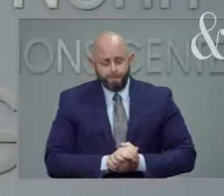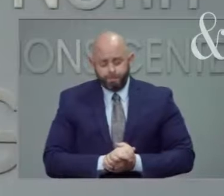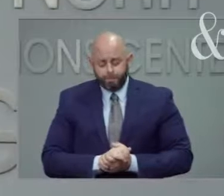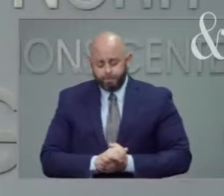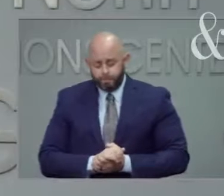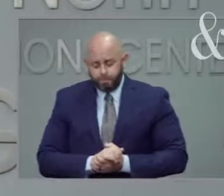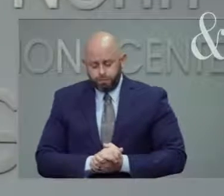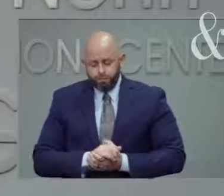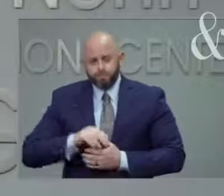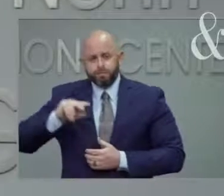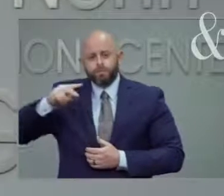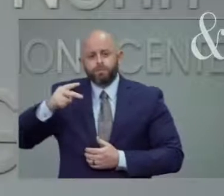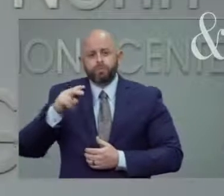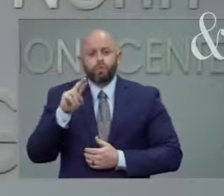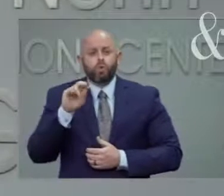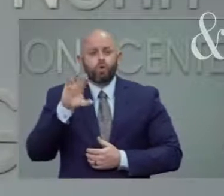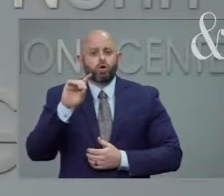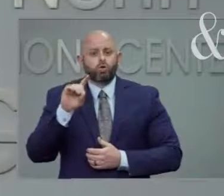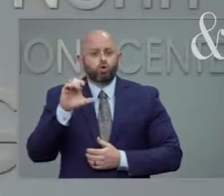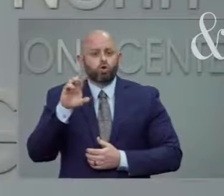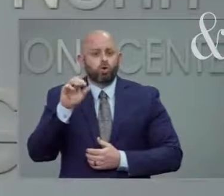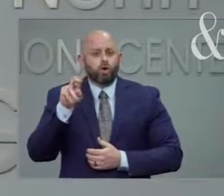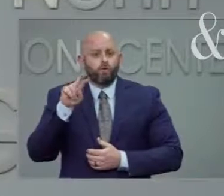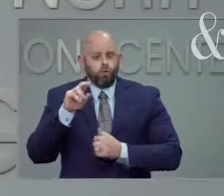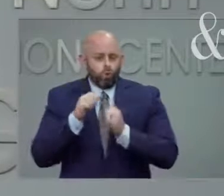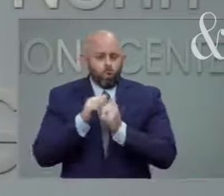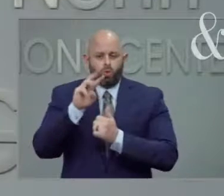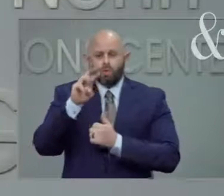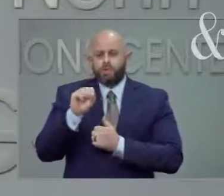We have a follow-up, Richard Craver, Winston-Salem Journal.